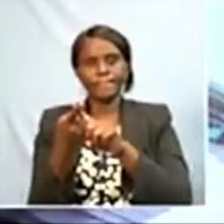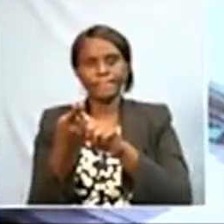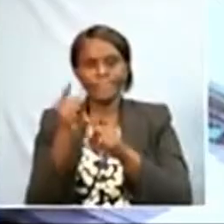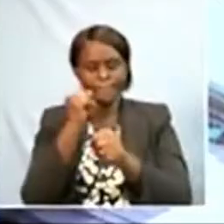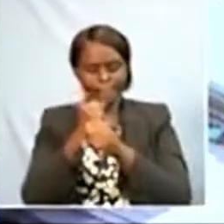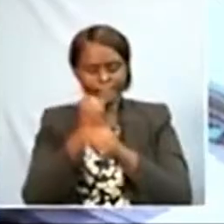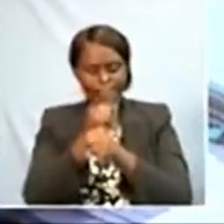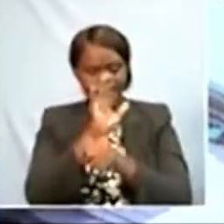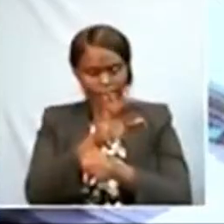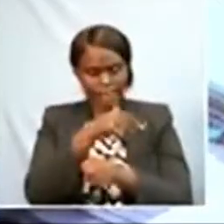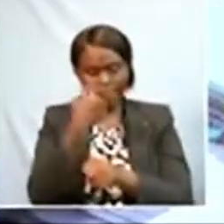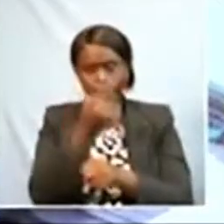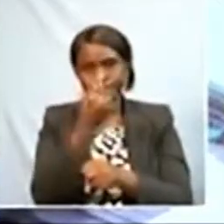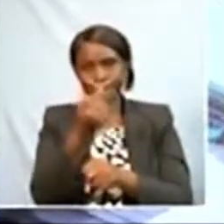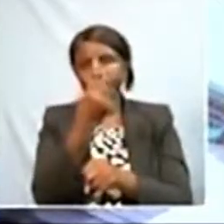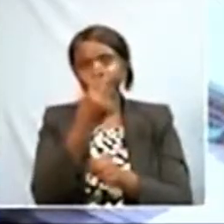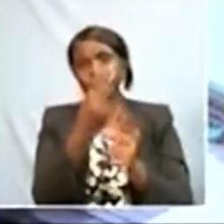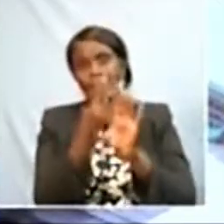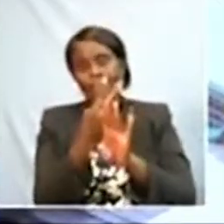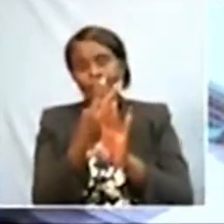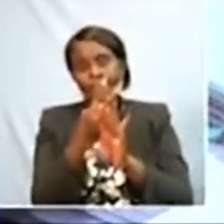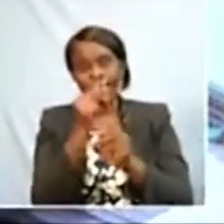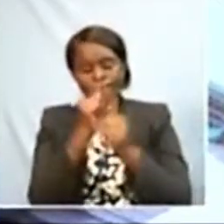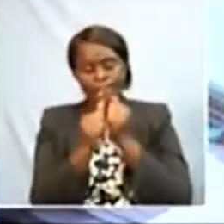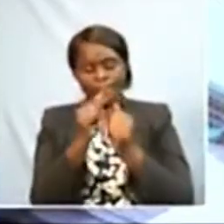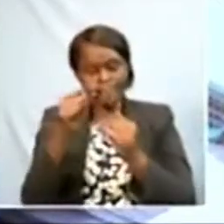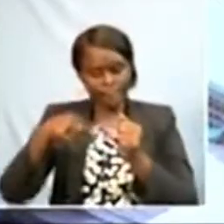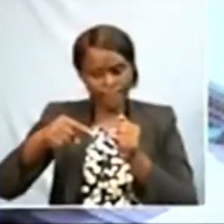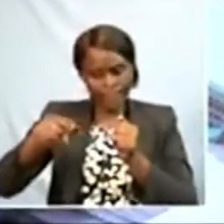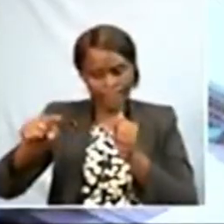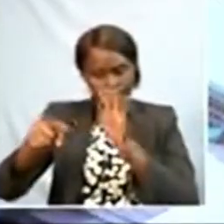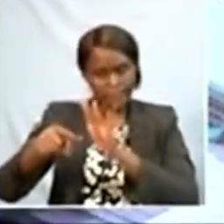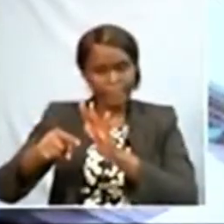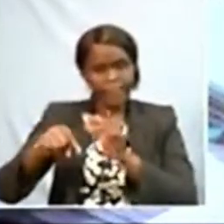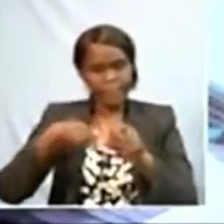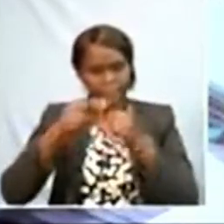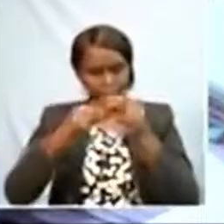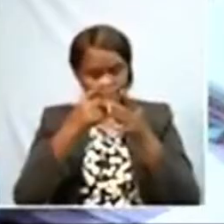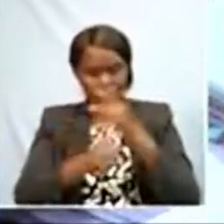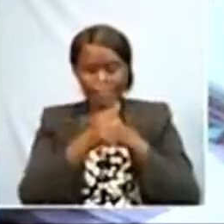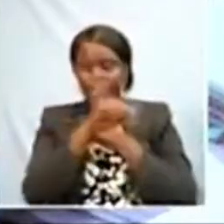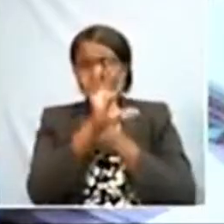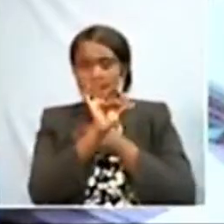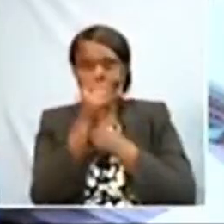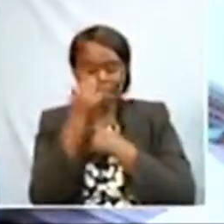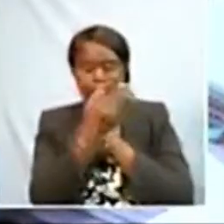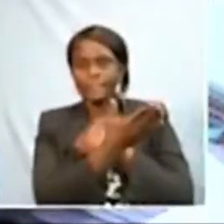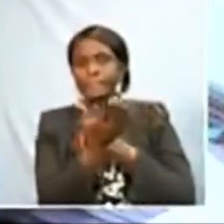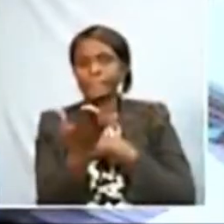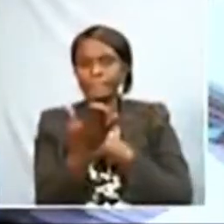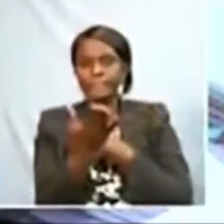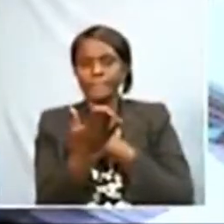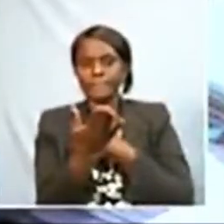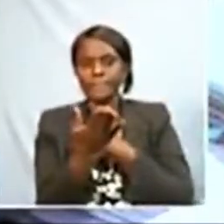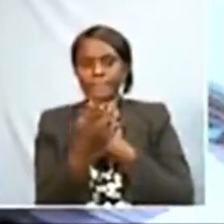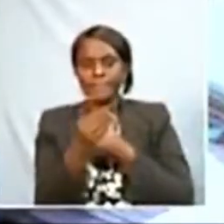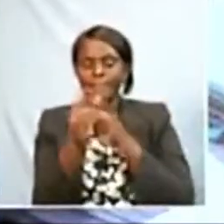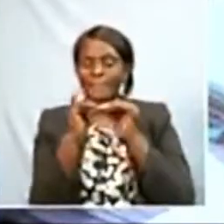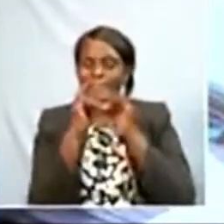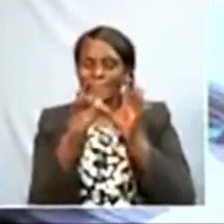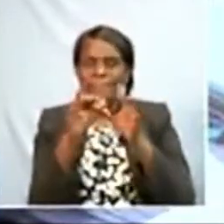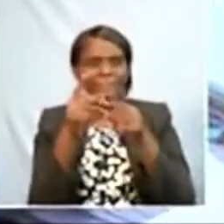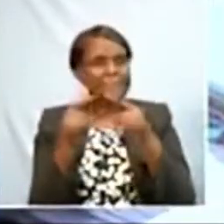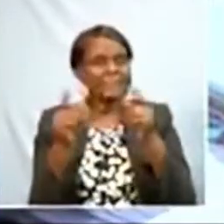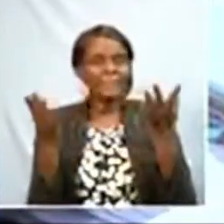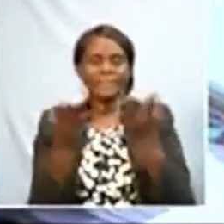Work in progress, only 2 that were ongoing. Meaning 19 of them, there was nothing